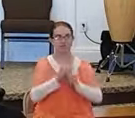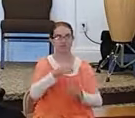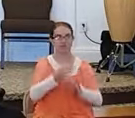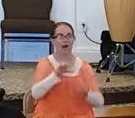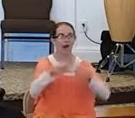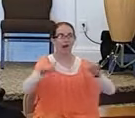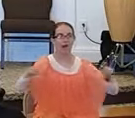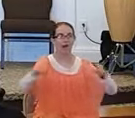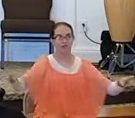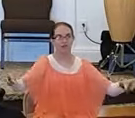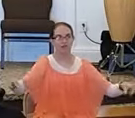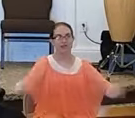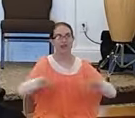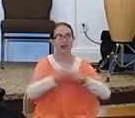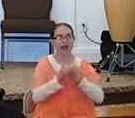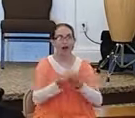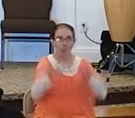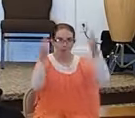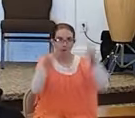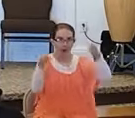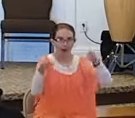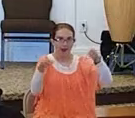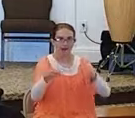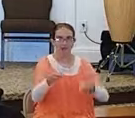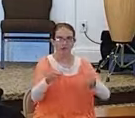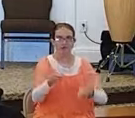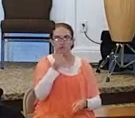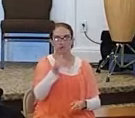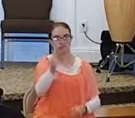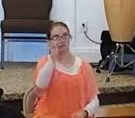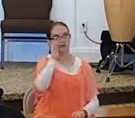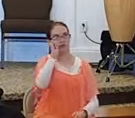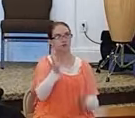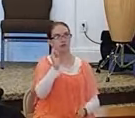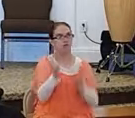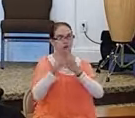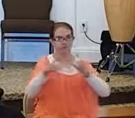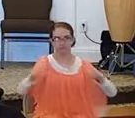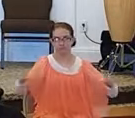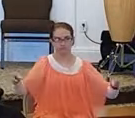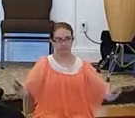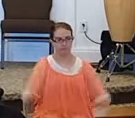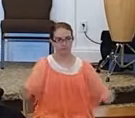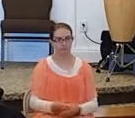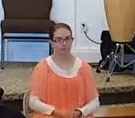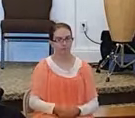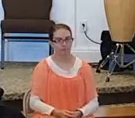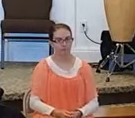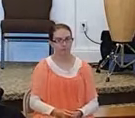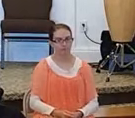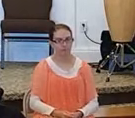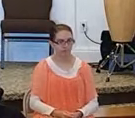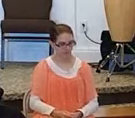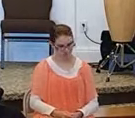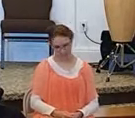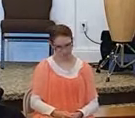our languages. How's this happening? You don't just get drunk and start speaking another language.